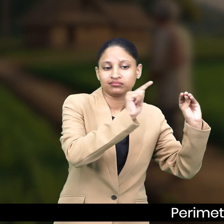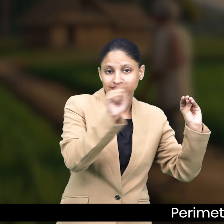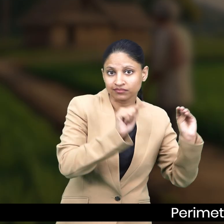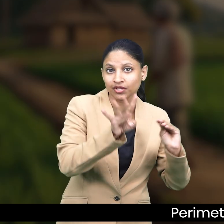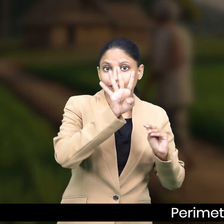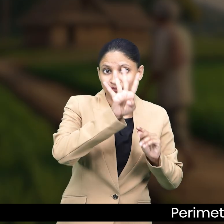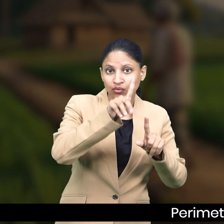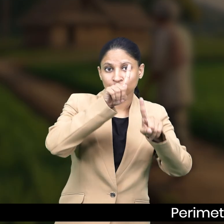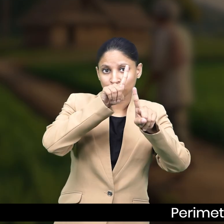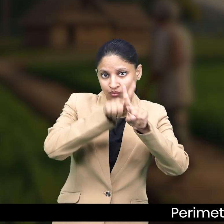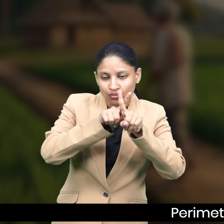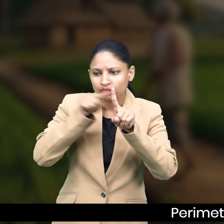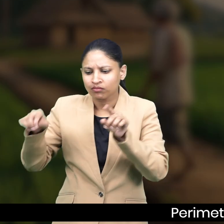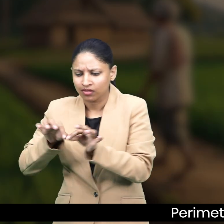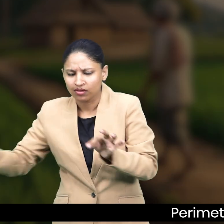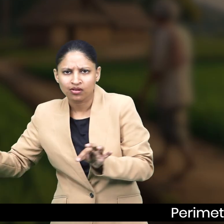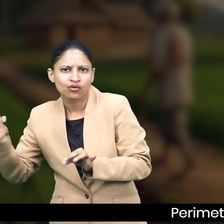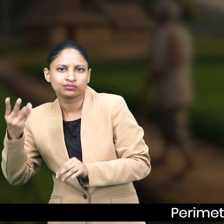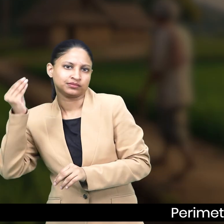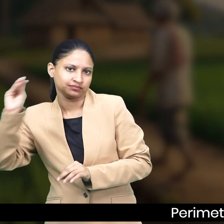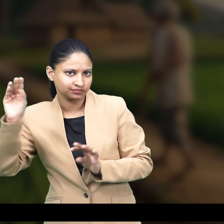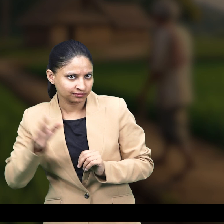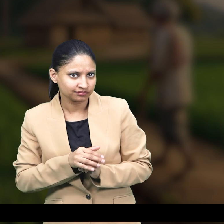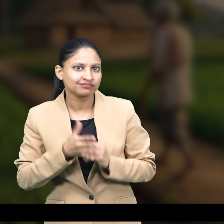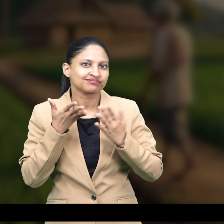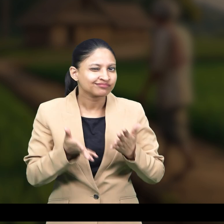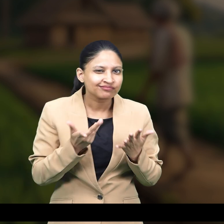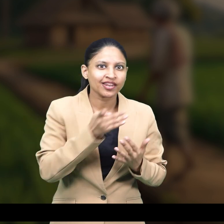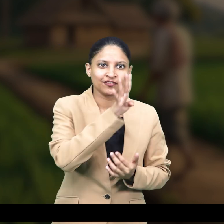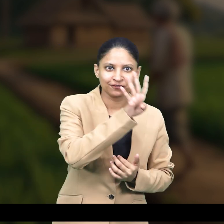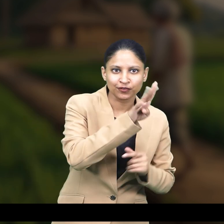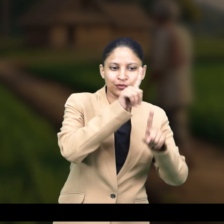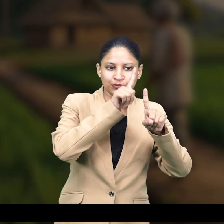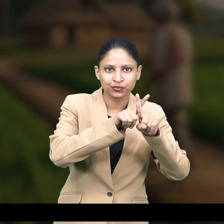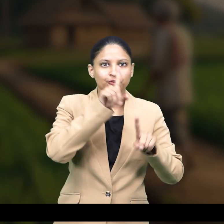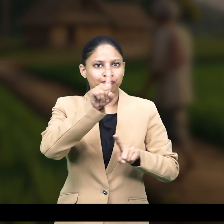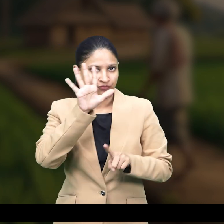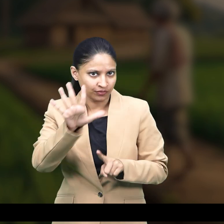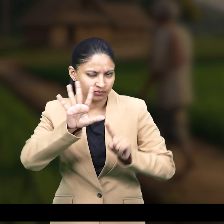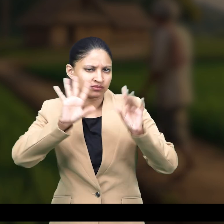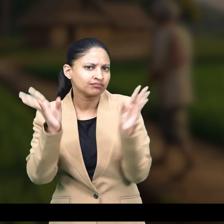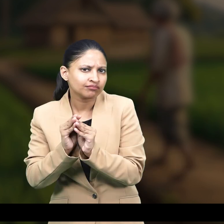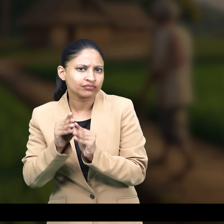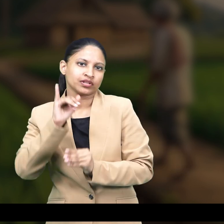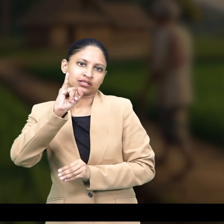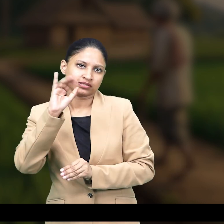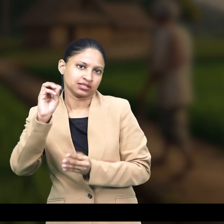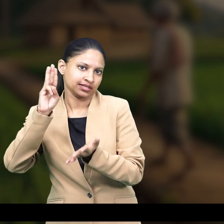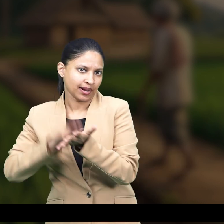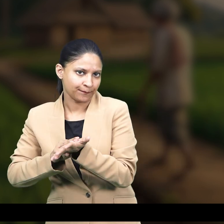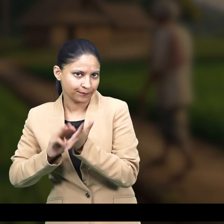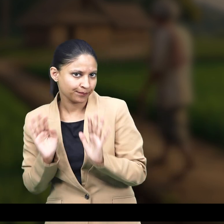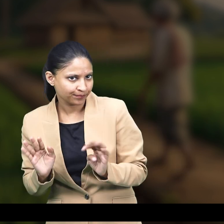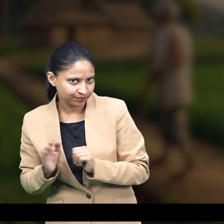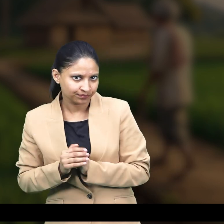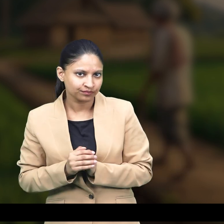to 4 into side. 4 into 15 is equal to 60